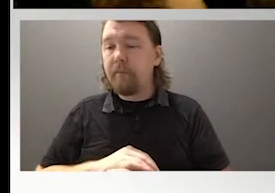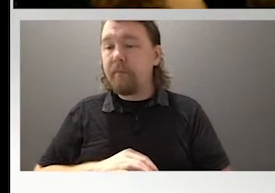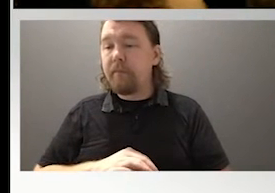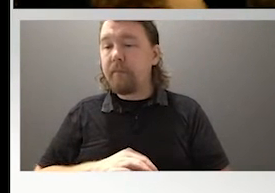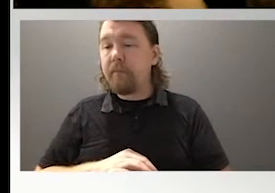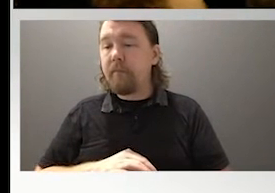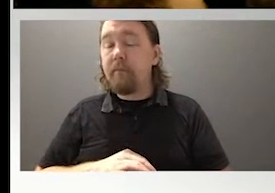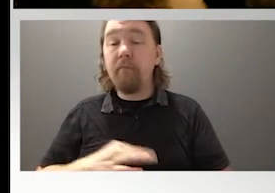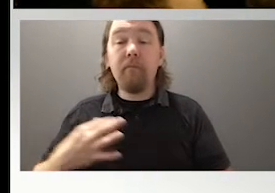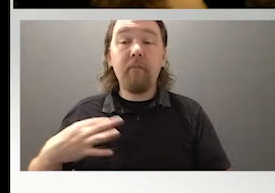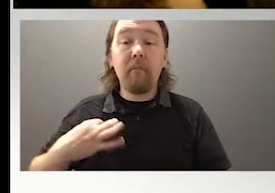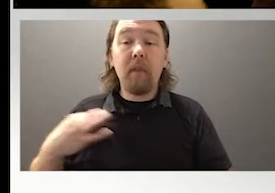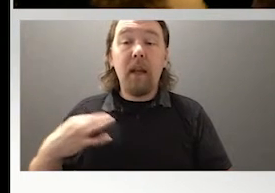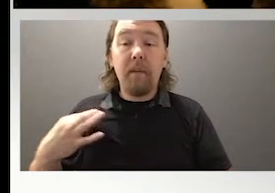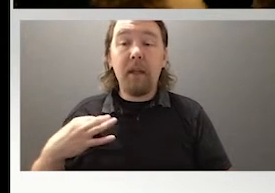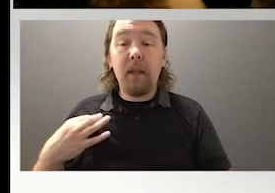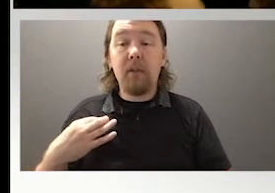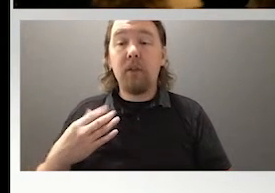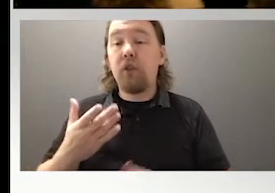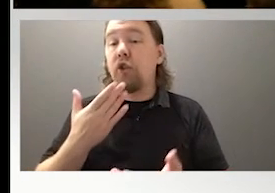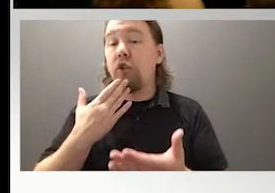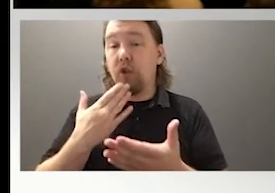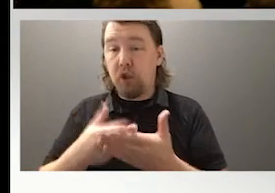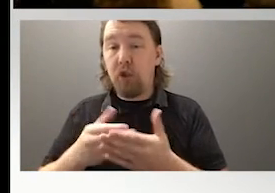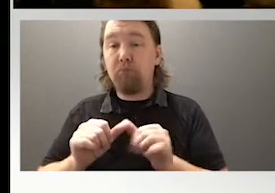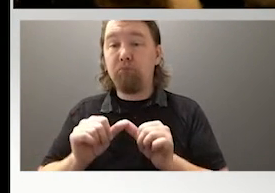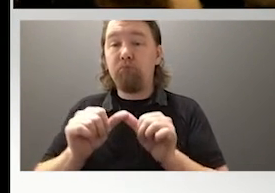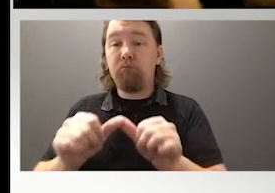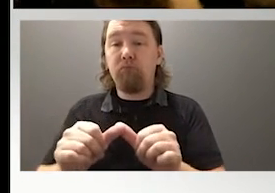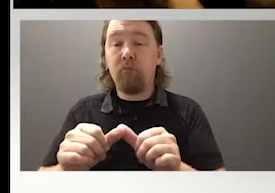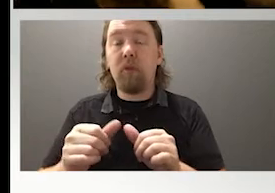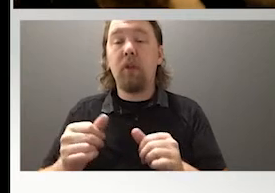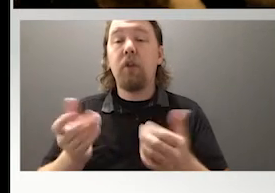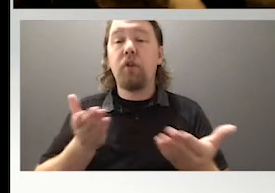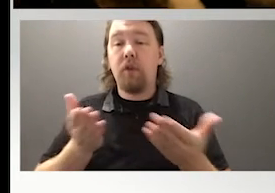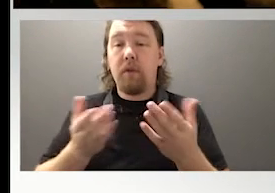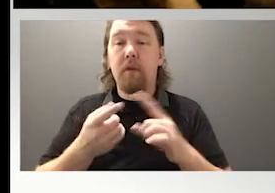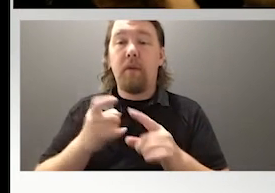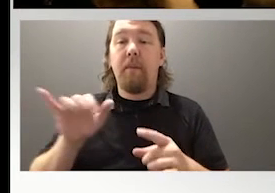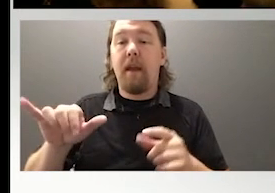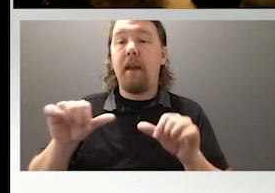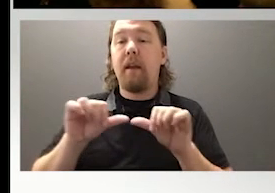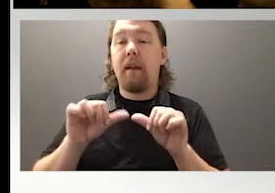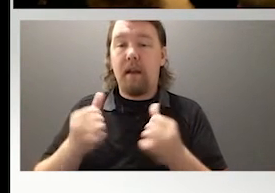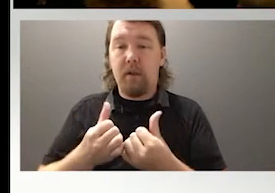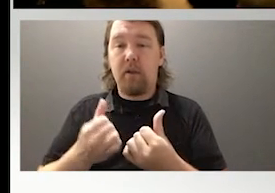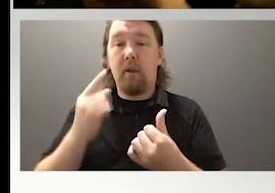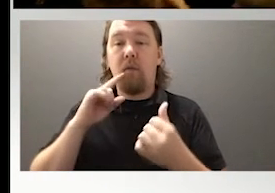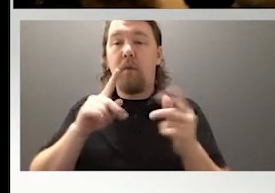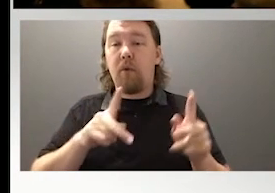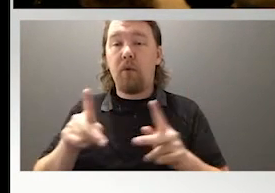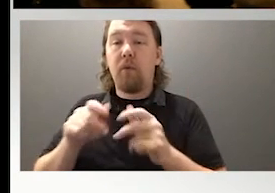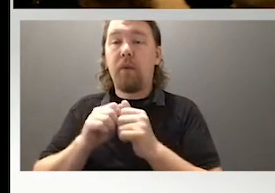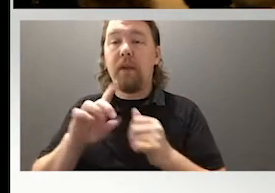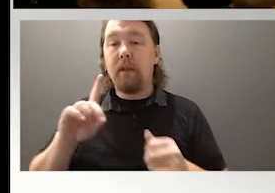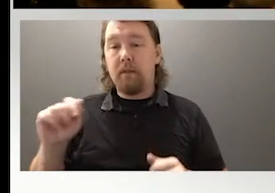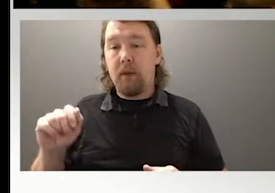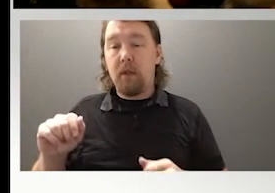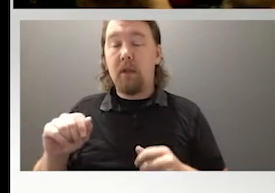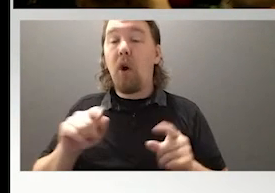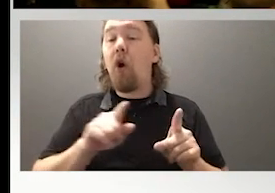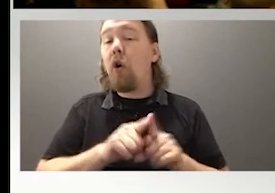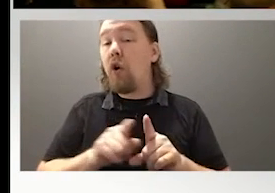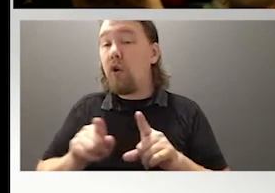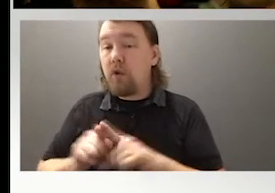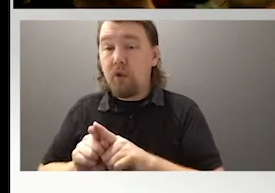And these applications are good for services from the Agency for Persons with Disabilities, as well